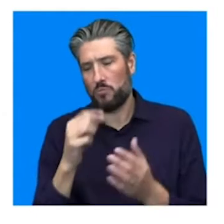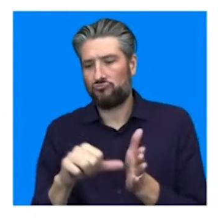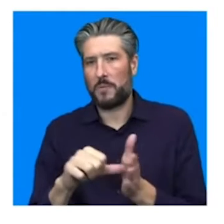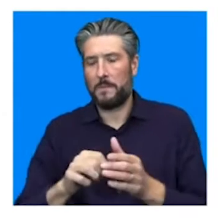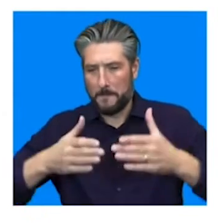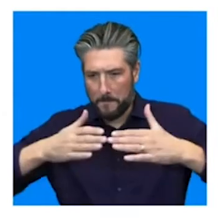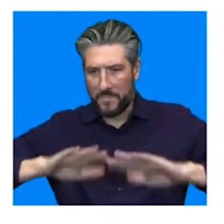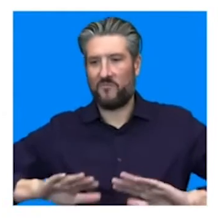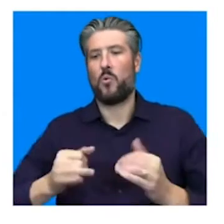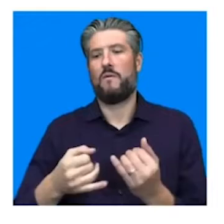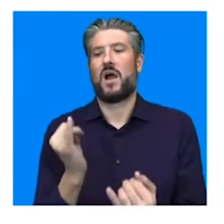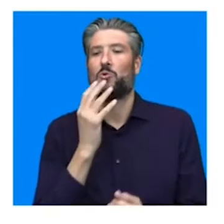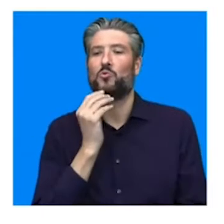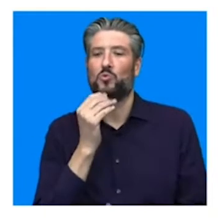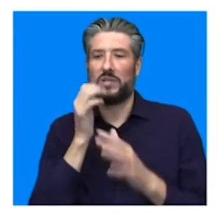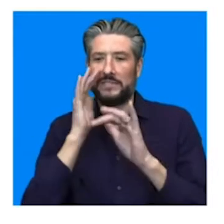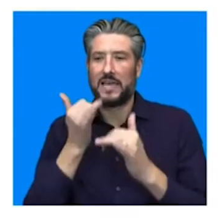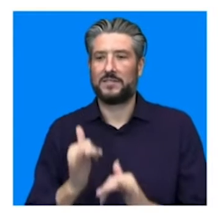to find, the same issues.